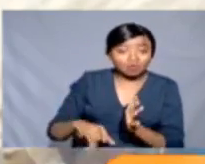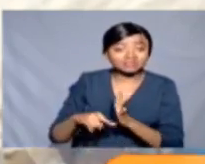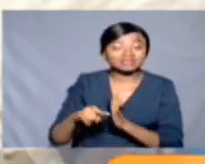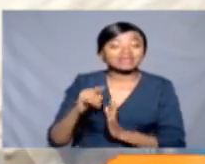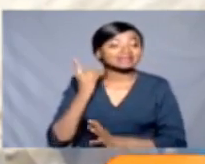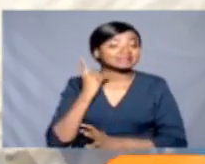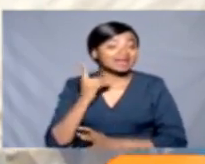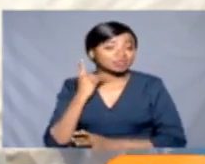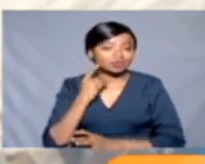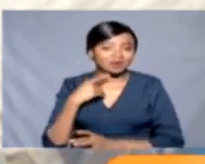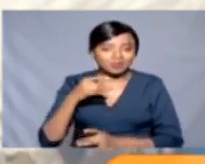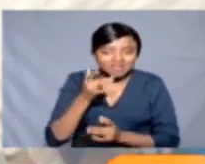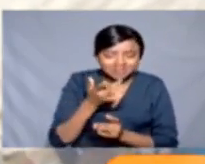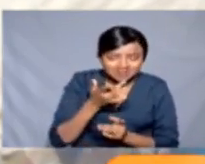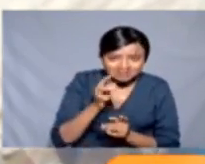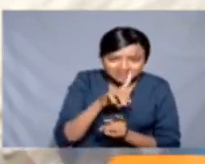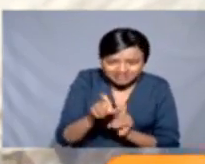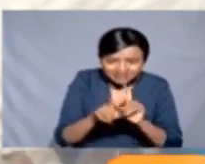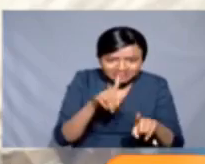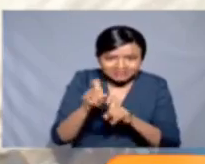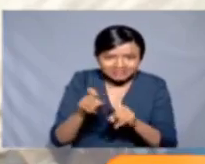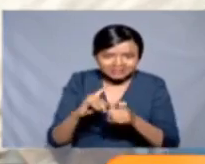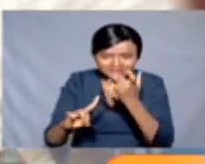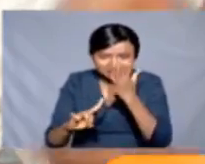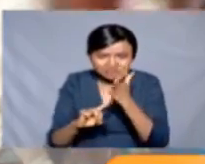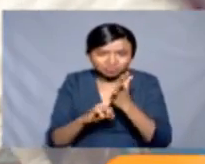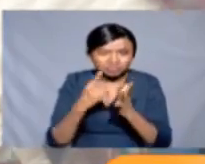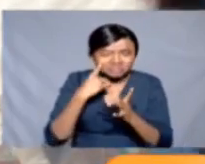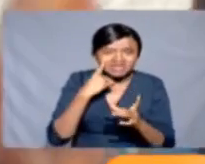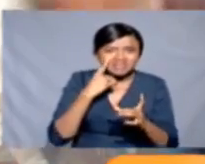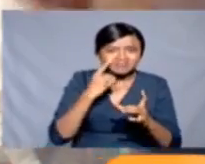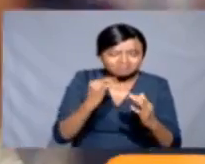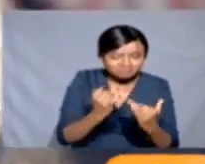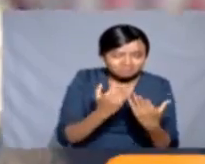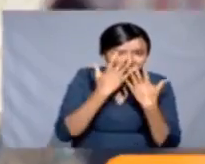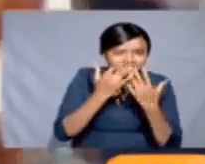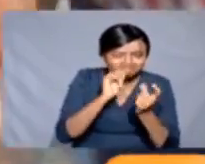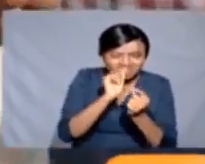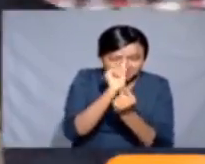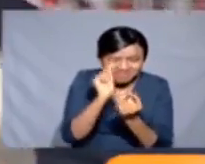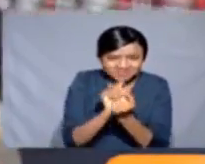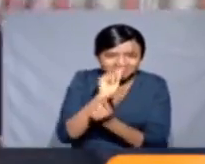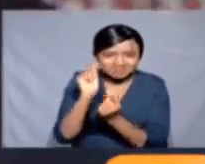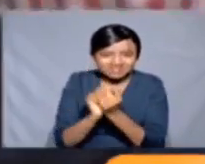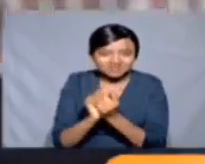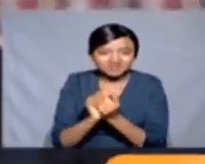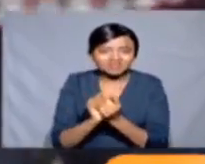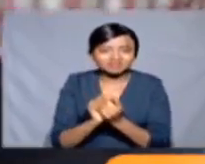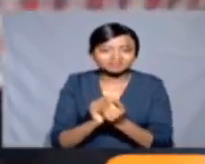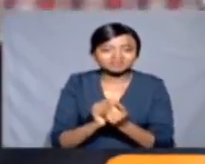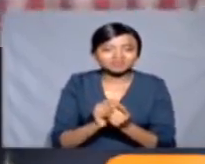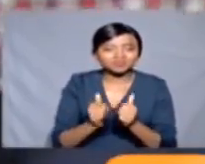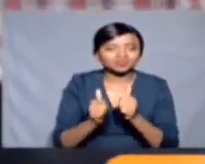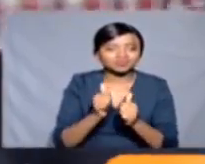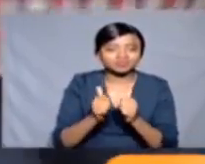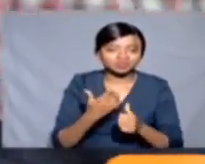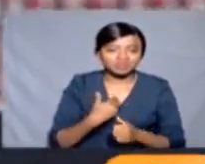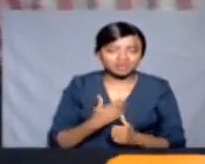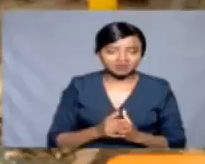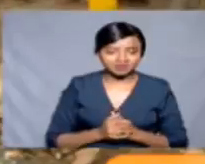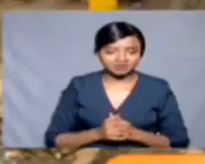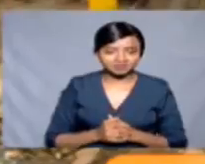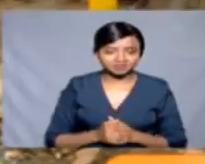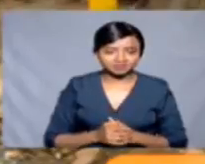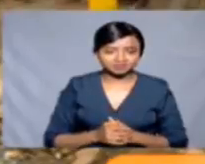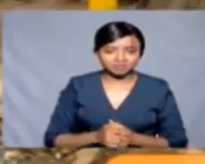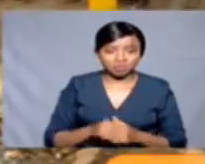a digital sensor machine that establishes the levels of particulate matter in the air. So with regards to WHO